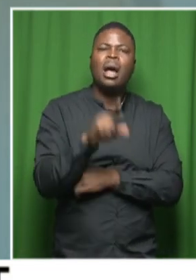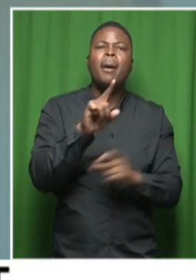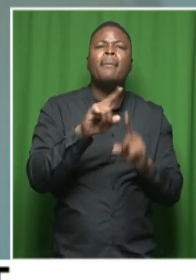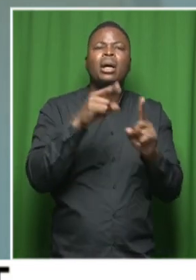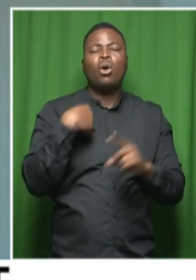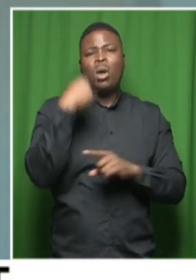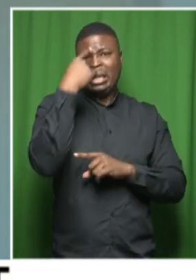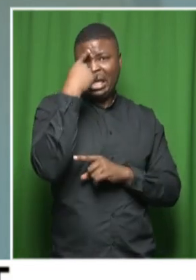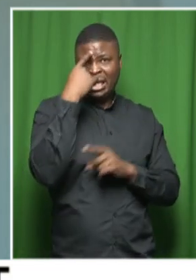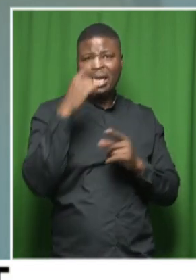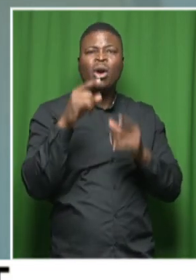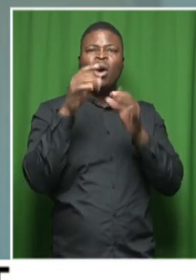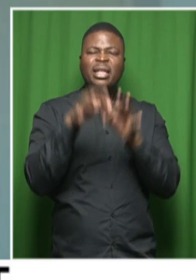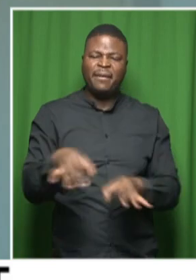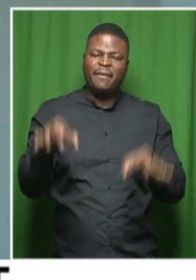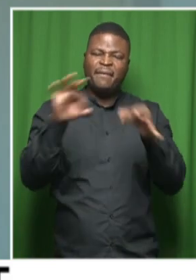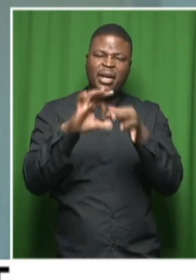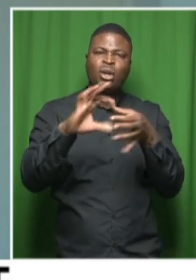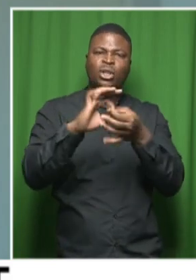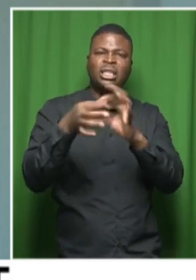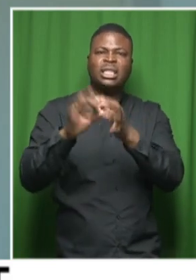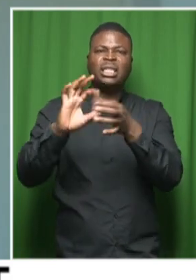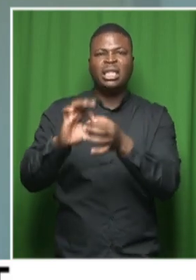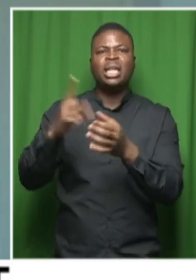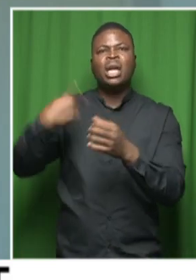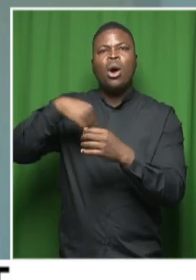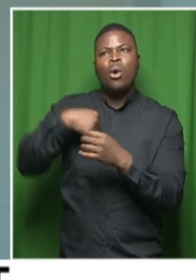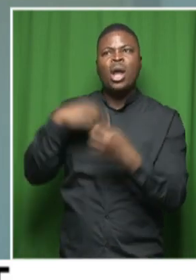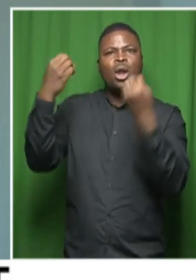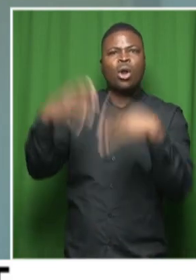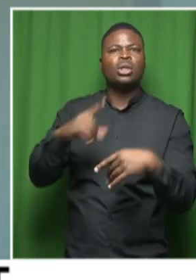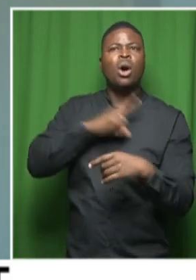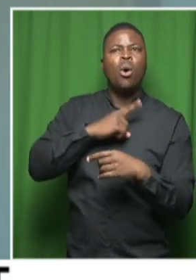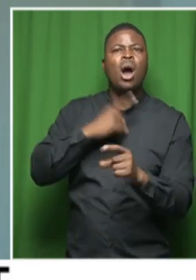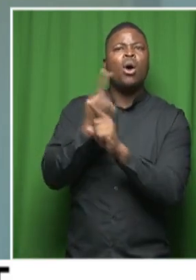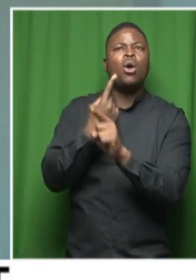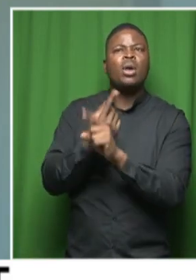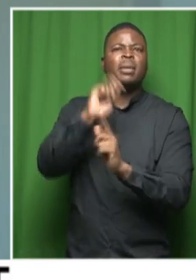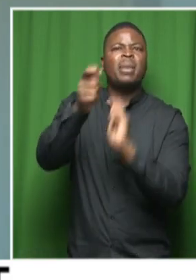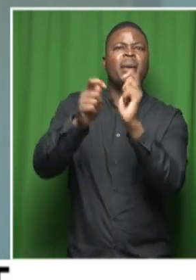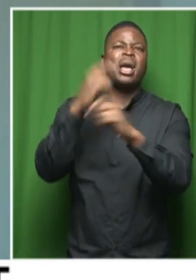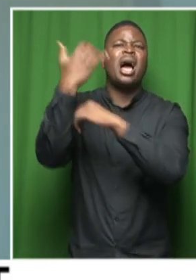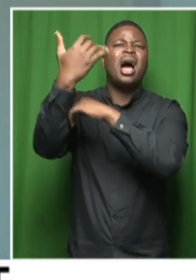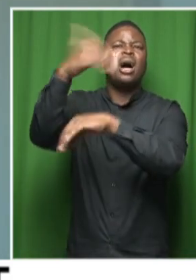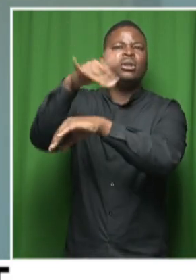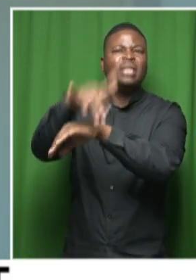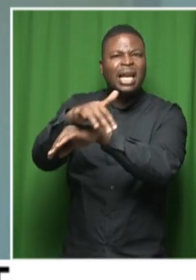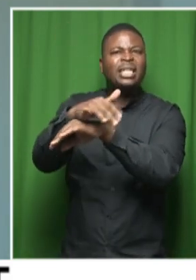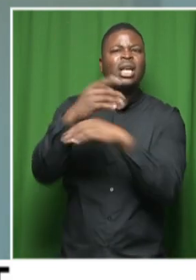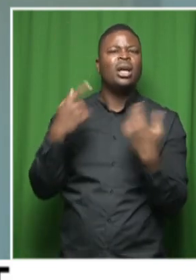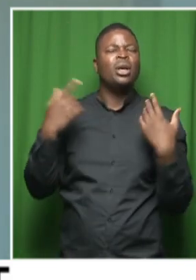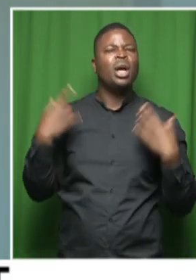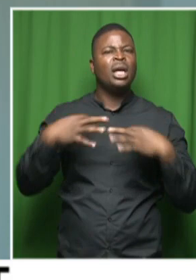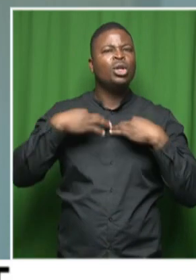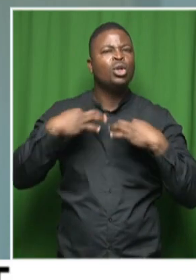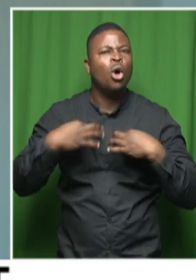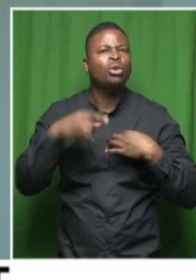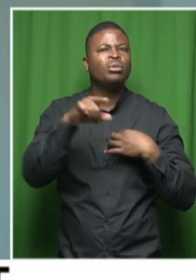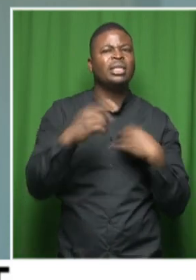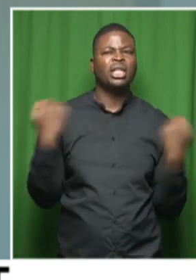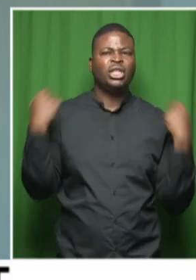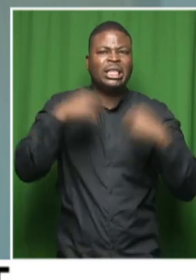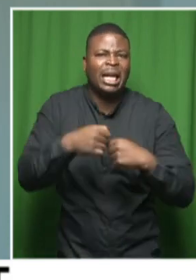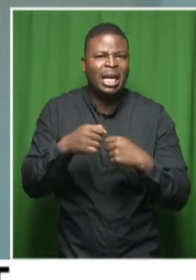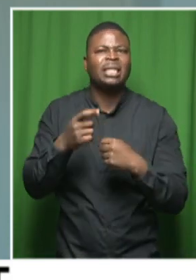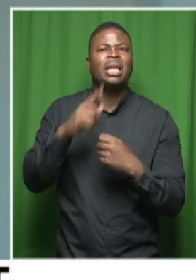the value chain, how much we're losing, because everything else we get to import, clothes, jackets, etc. We get to import